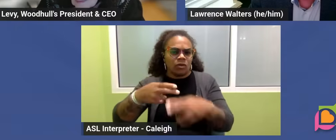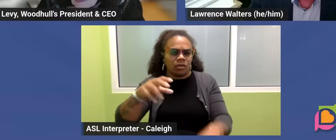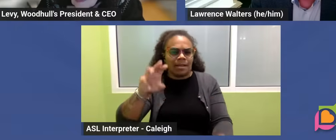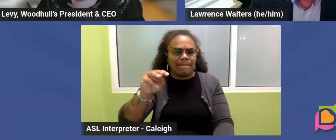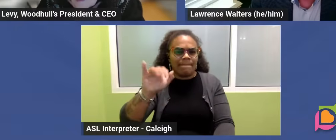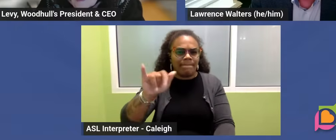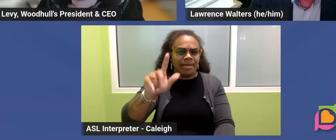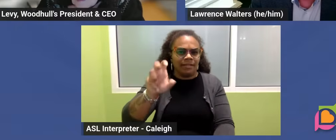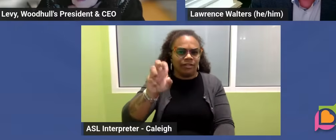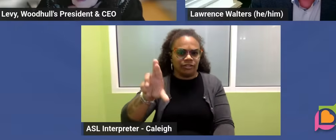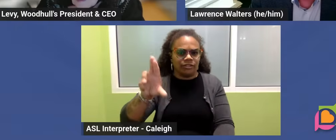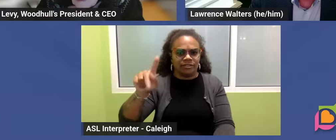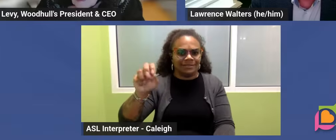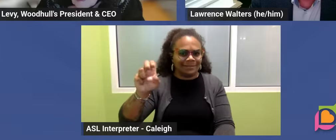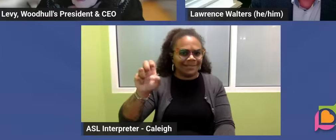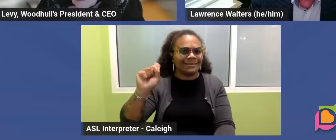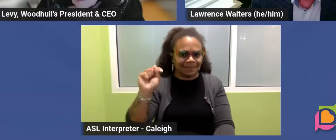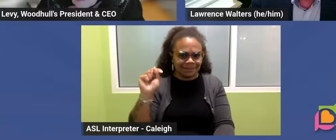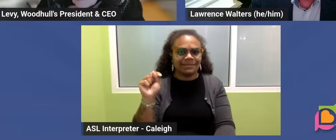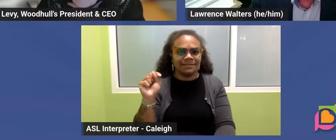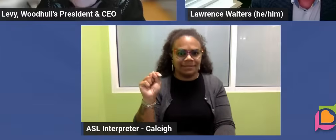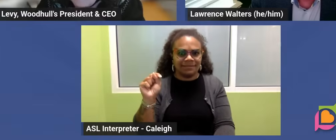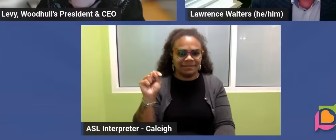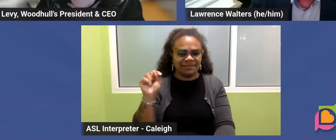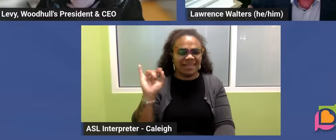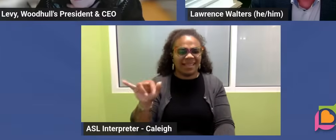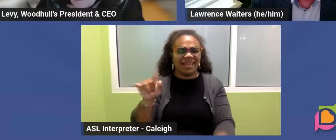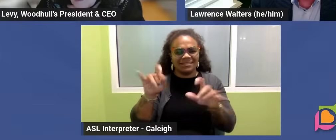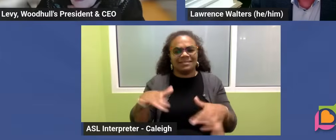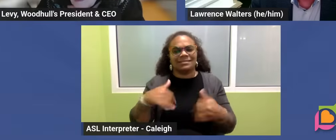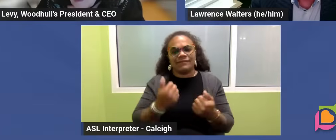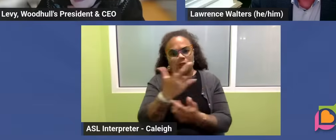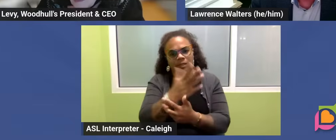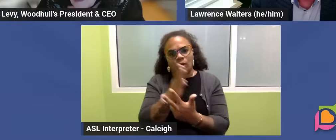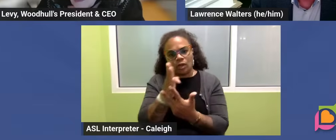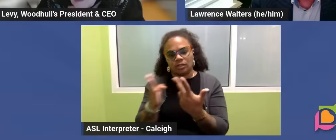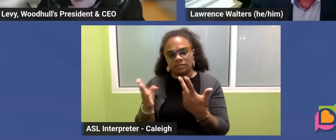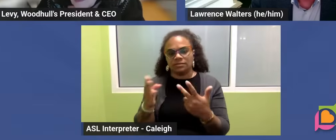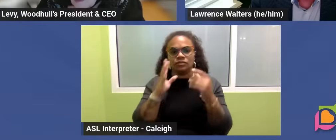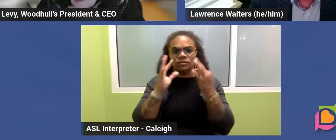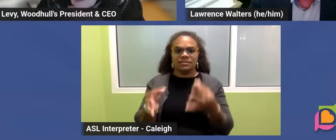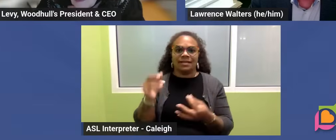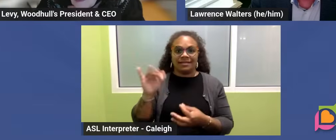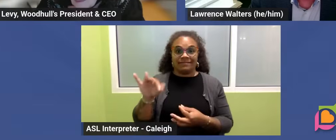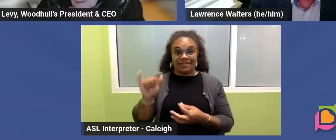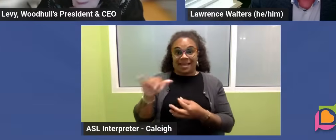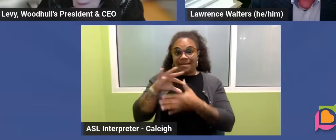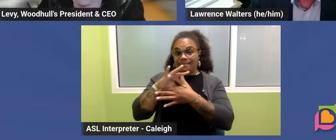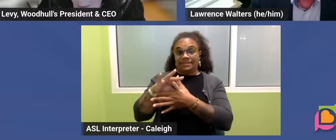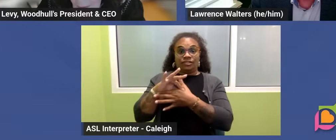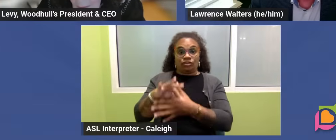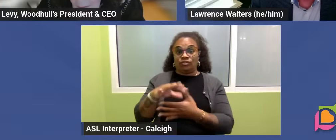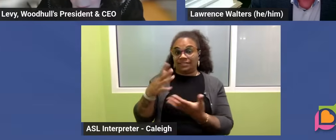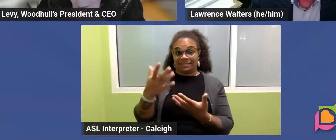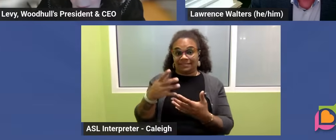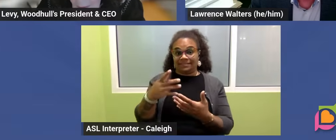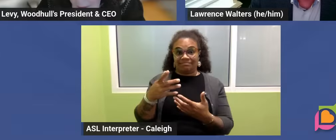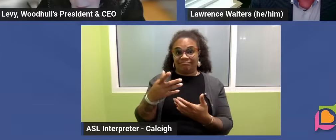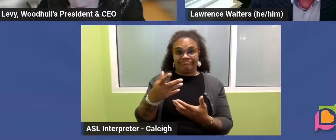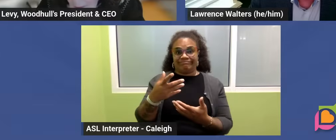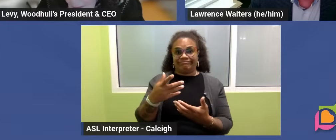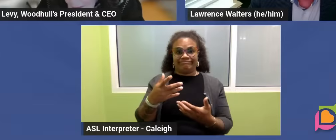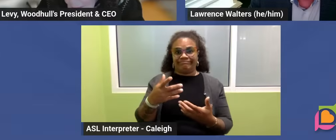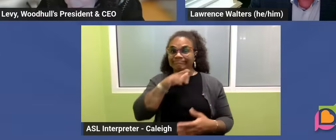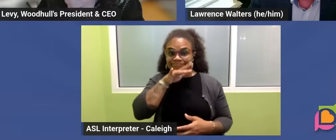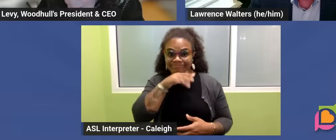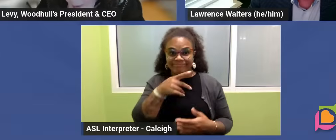And it's basically a 3-part test that looks at whether the material is patently offensive, whether it appeals to the prurient interest in